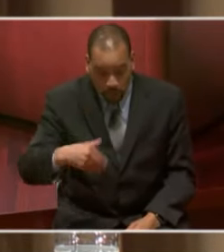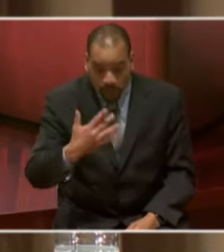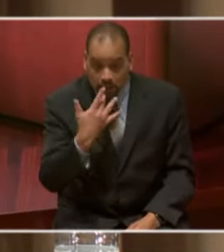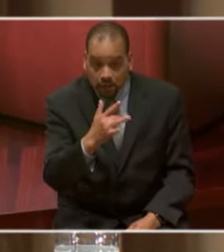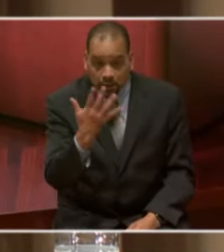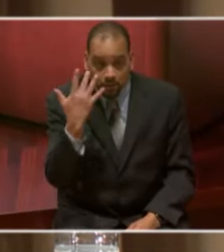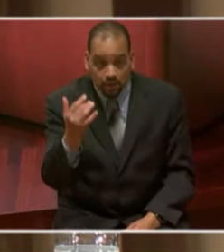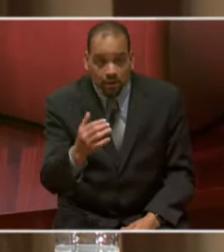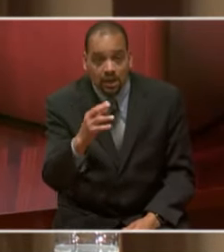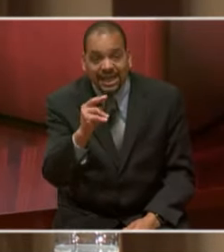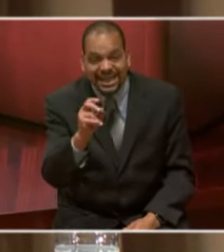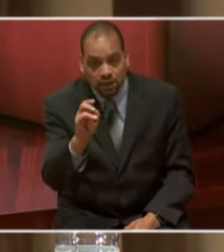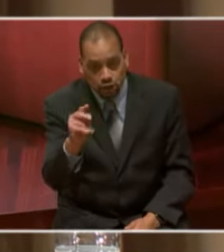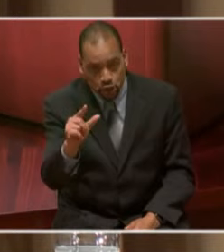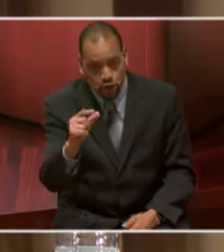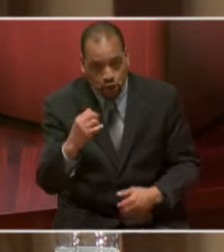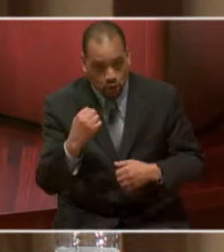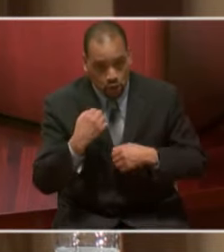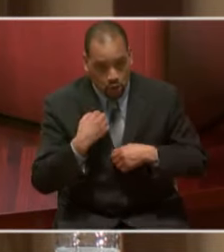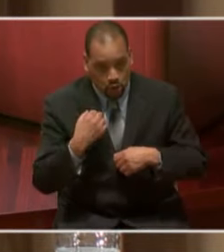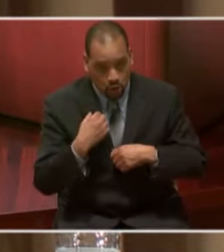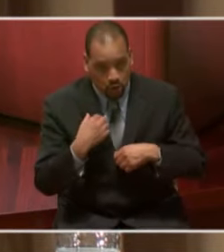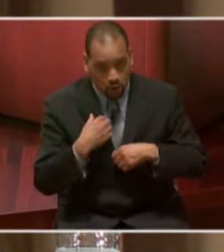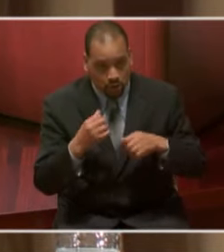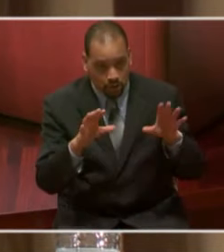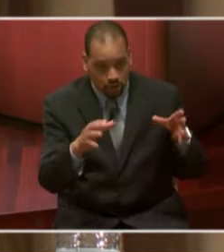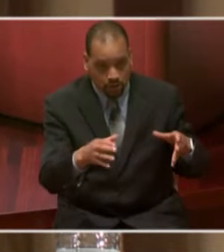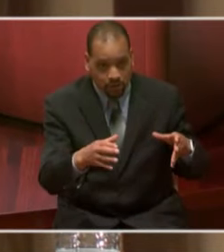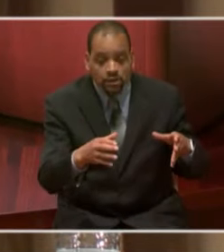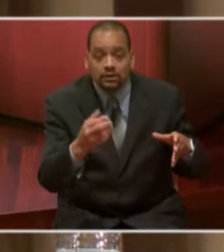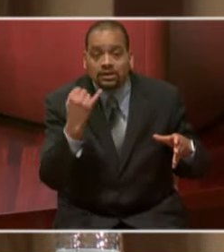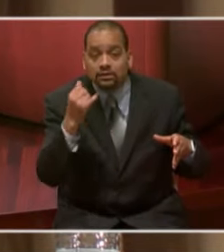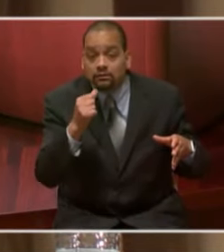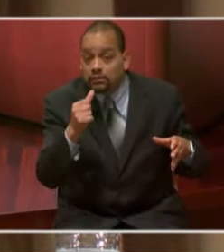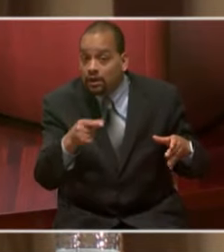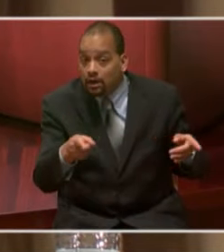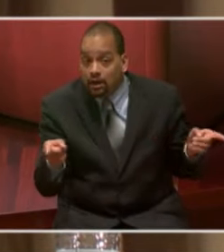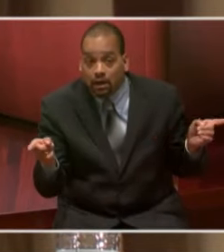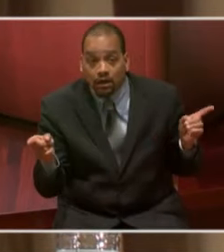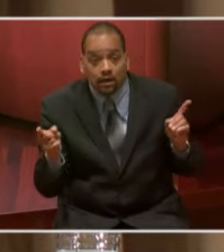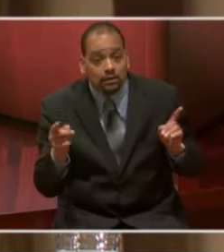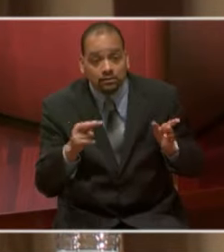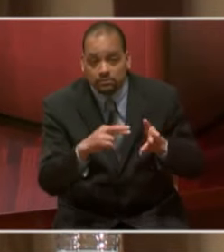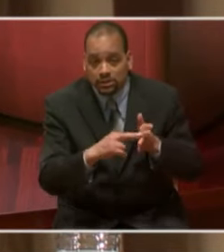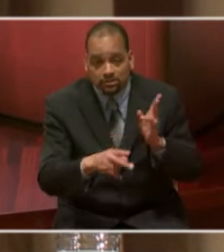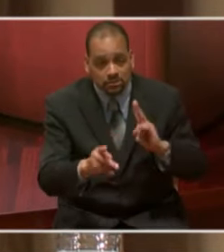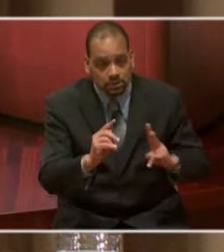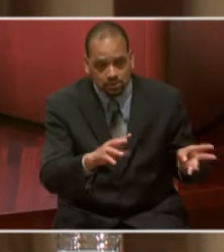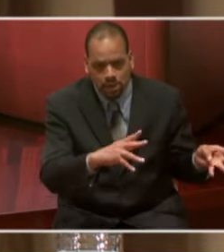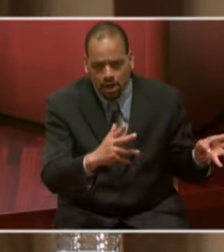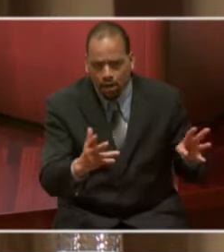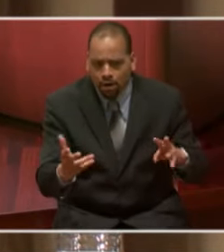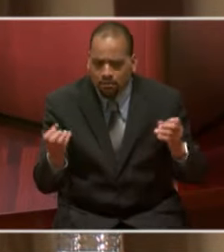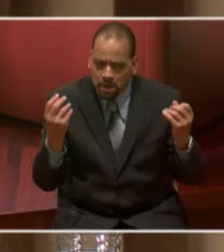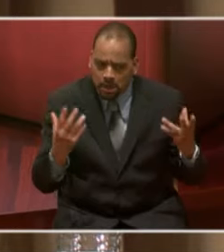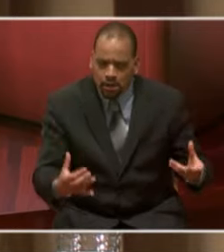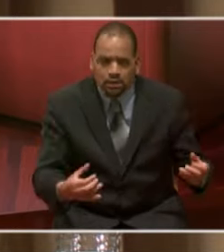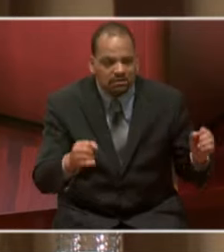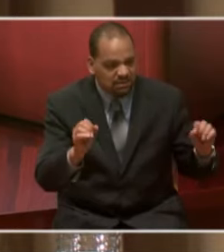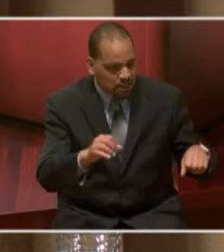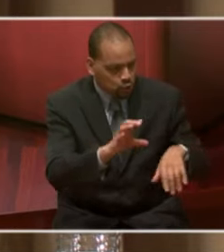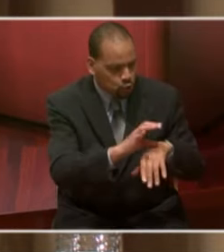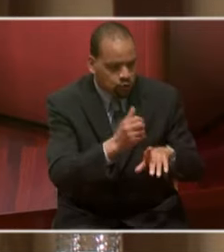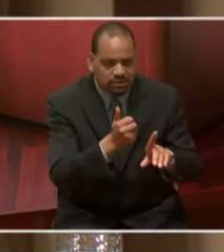You go there and you walk through the 16th Street Baptist Church. There were some very brave young men